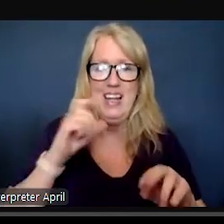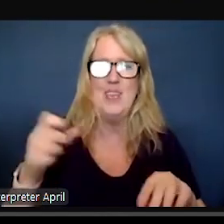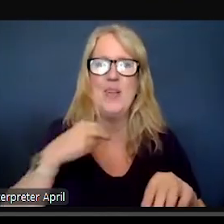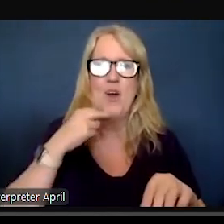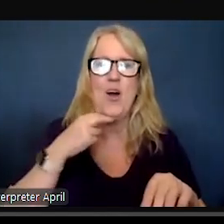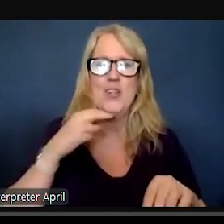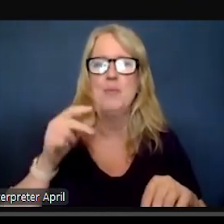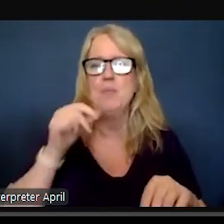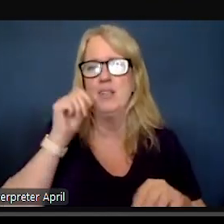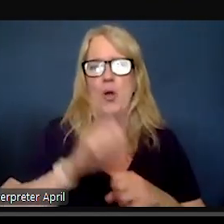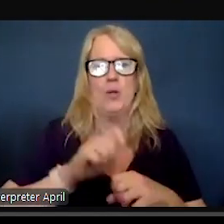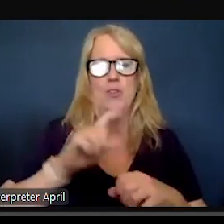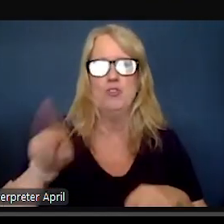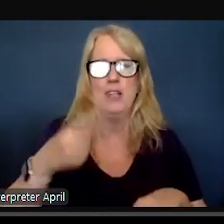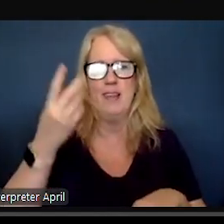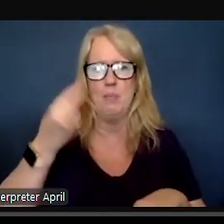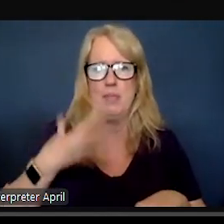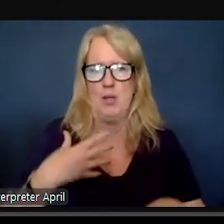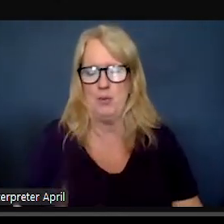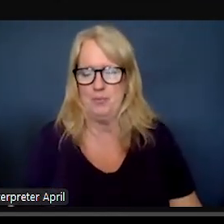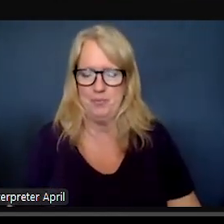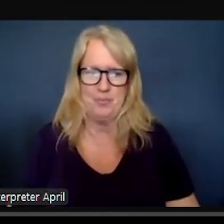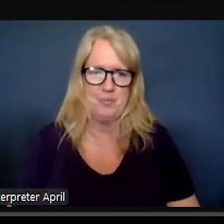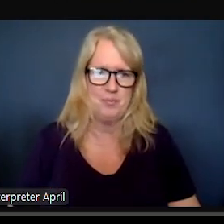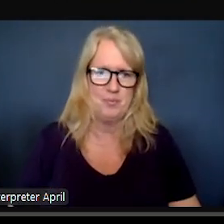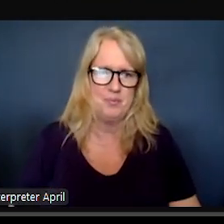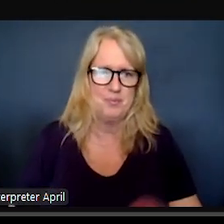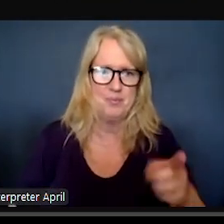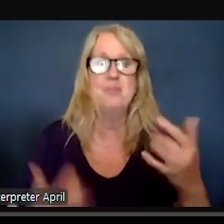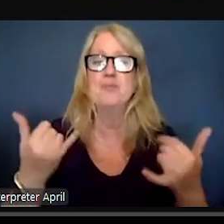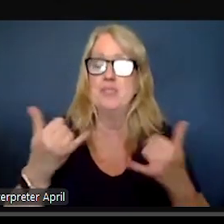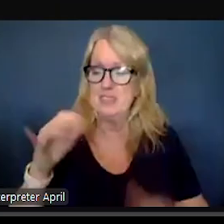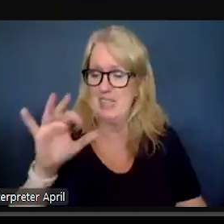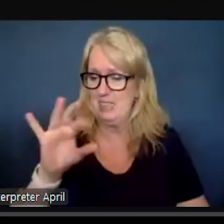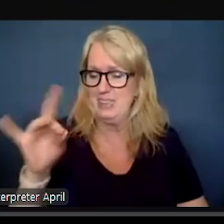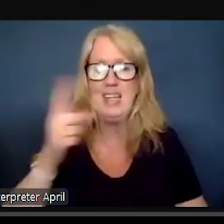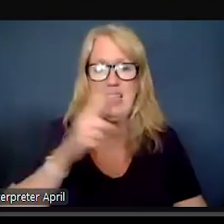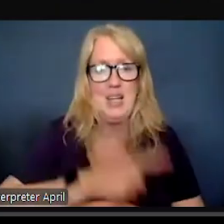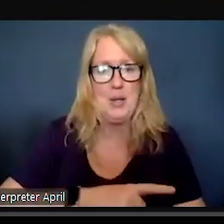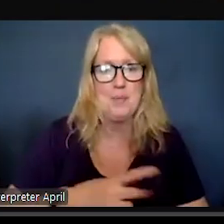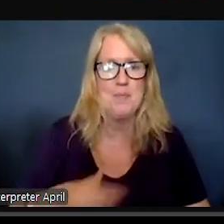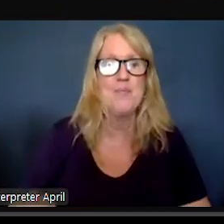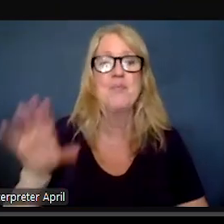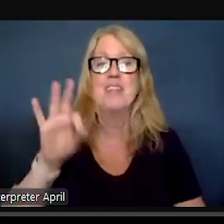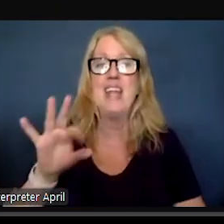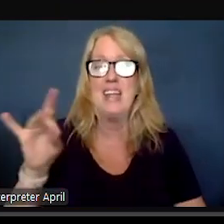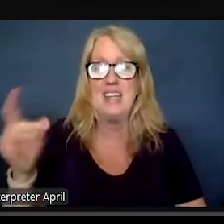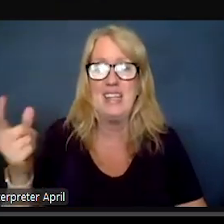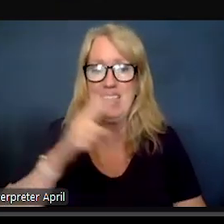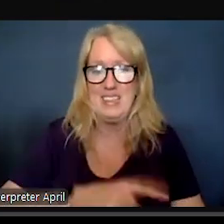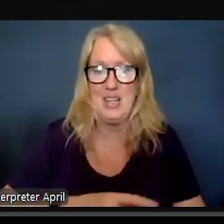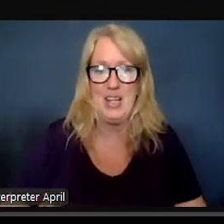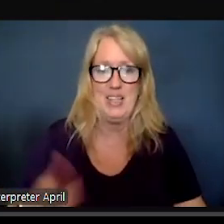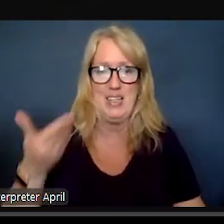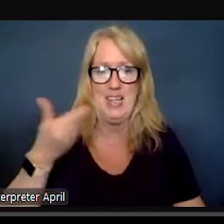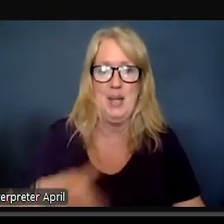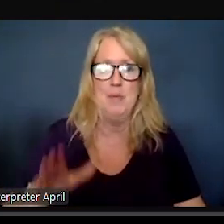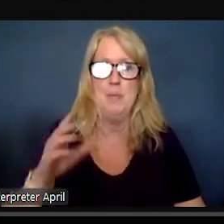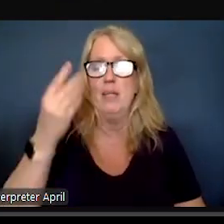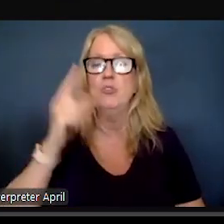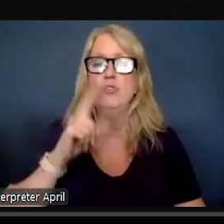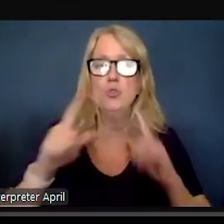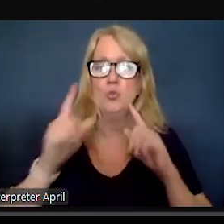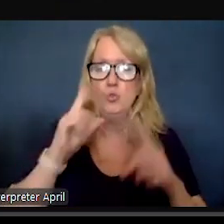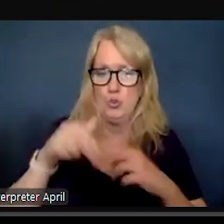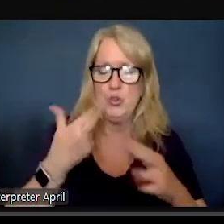but if it doesn't, please just let me know. Today is 988 Day. Happy 988 Day. I am here today to